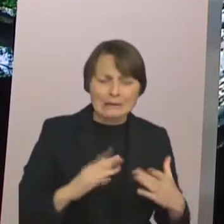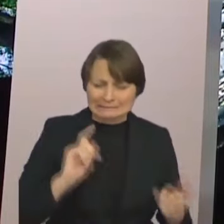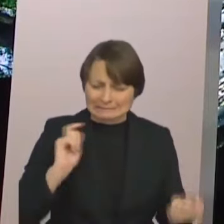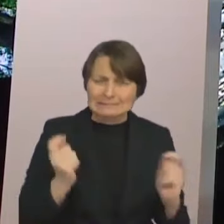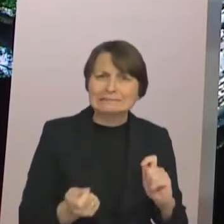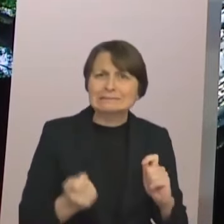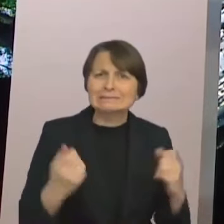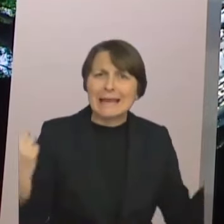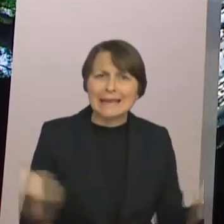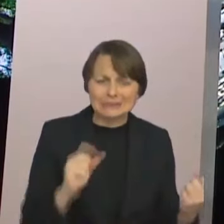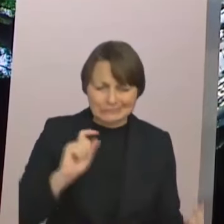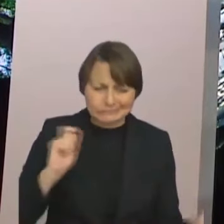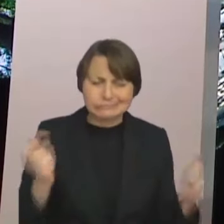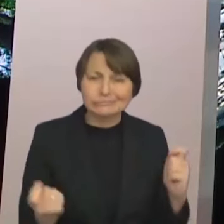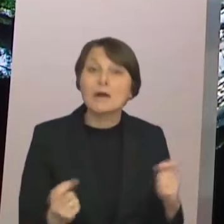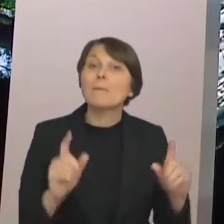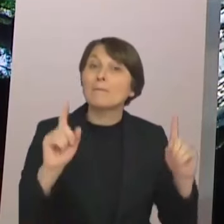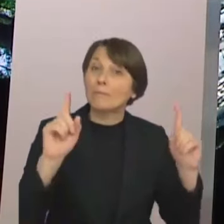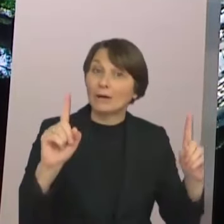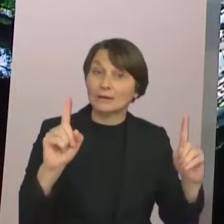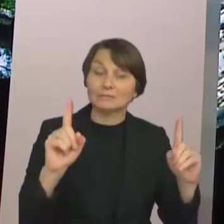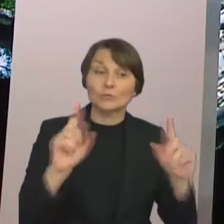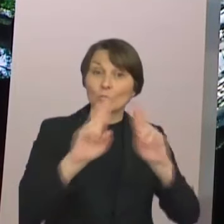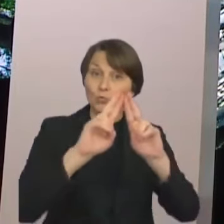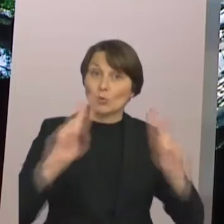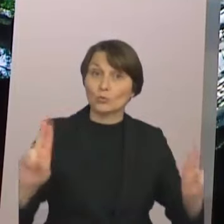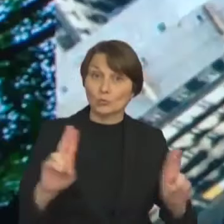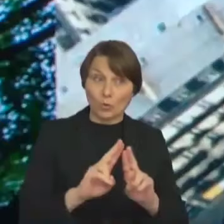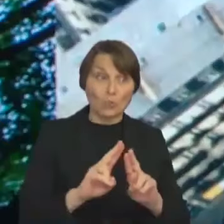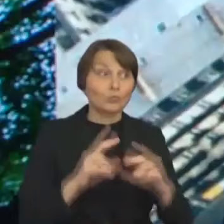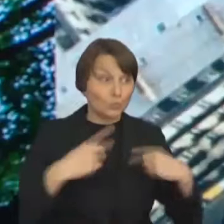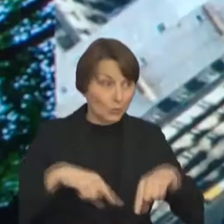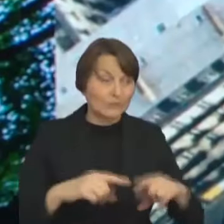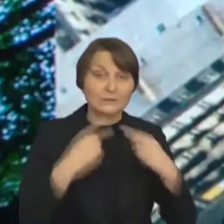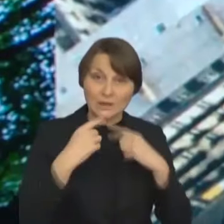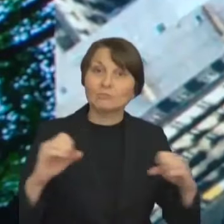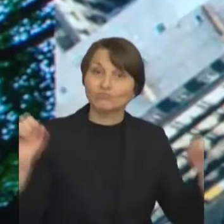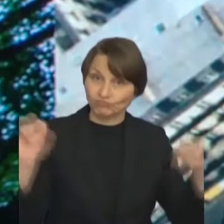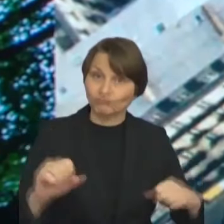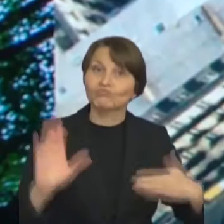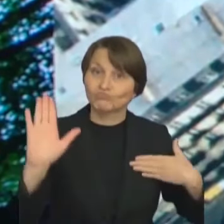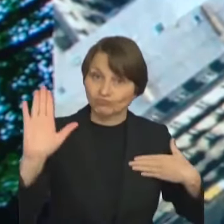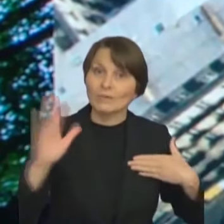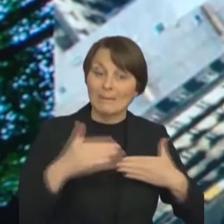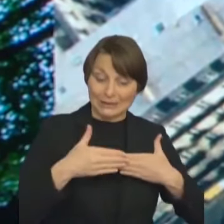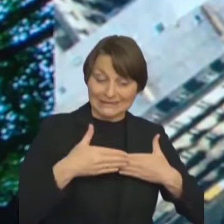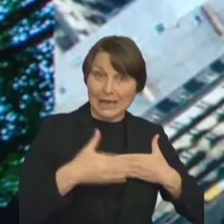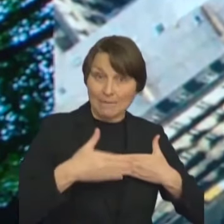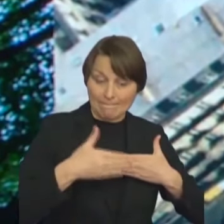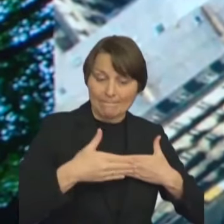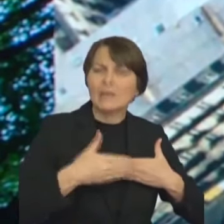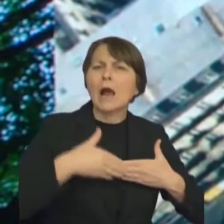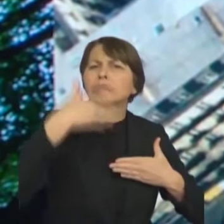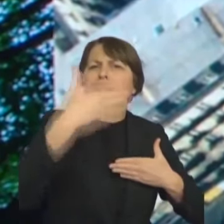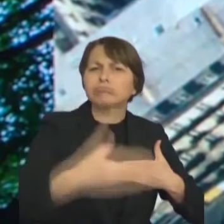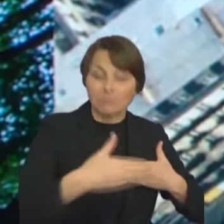we, on our part, are also taking commitments for the shorter term. And we are even more legitimate